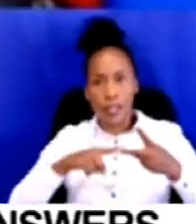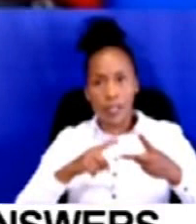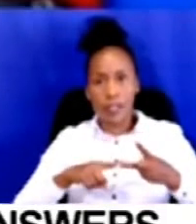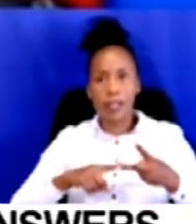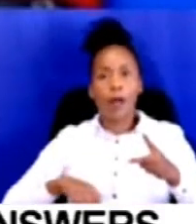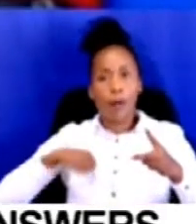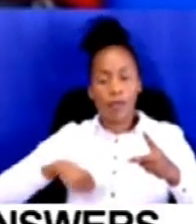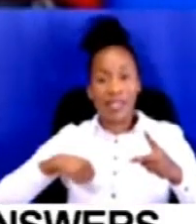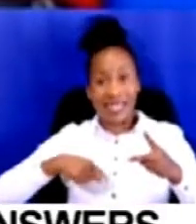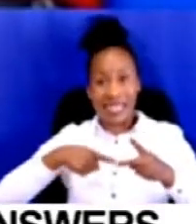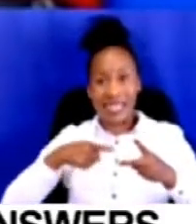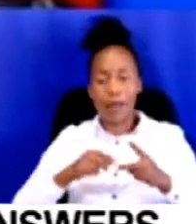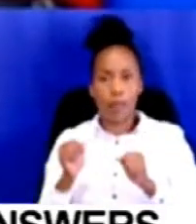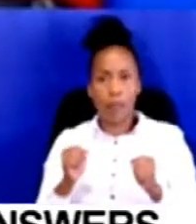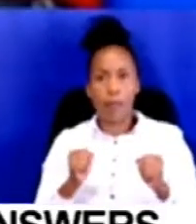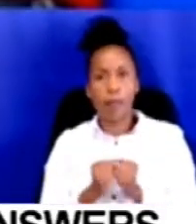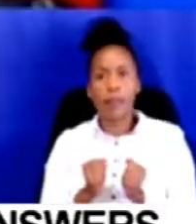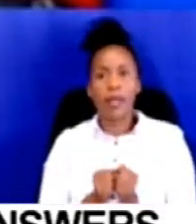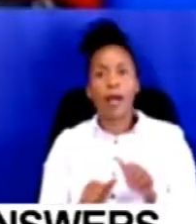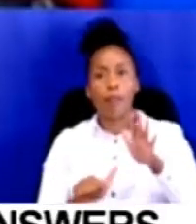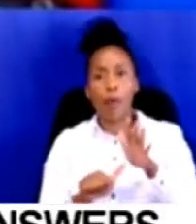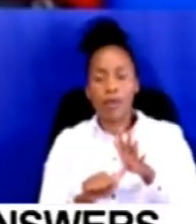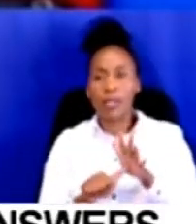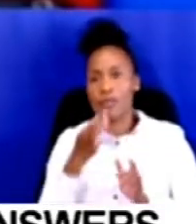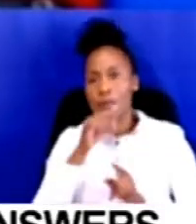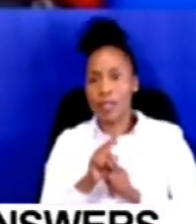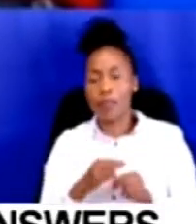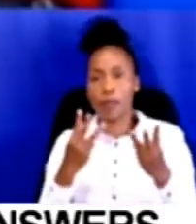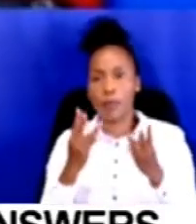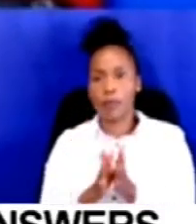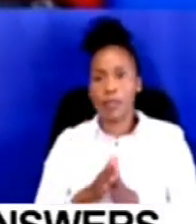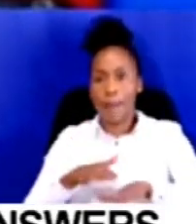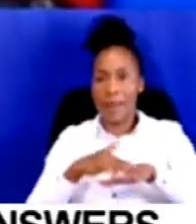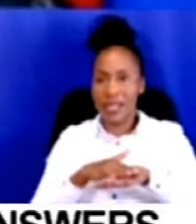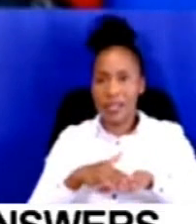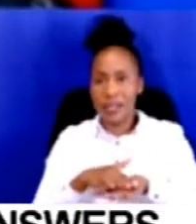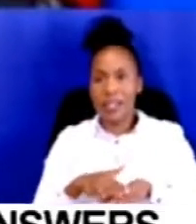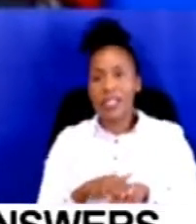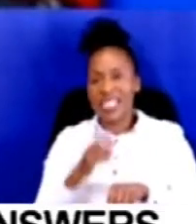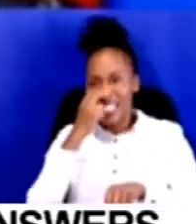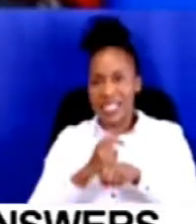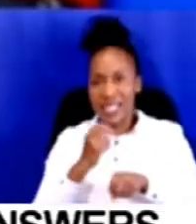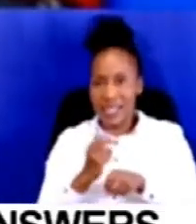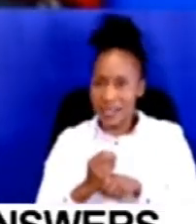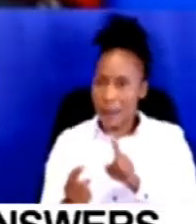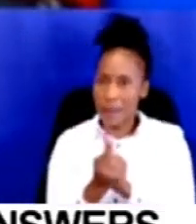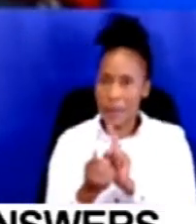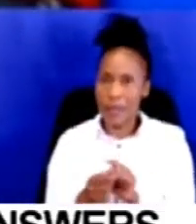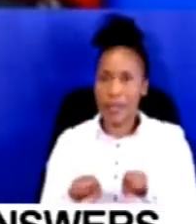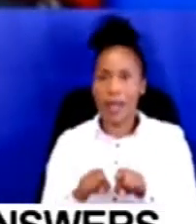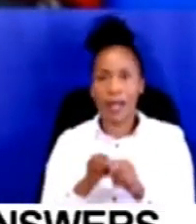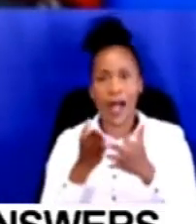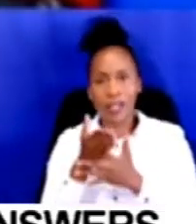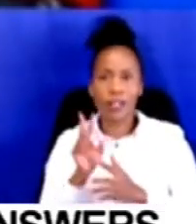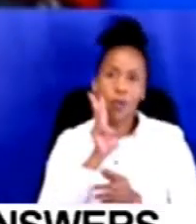a priority in meeting people's basic needs. Access to basic services such as water,